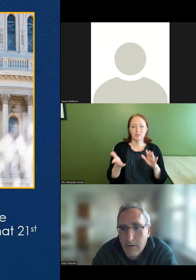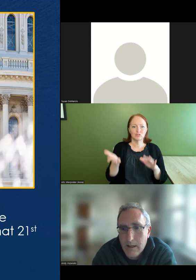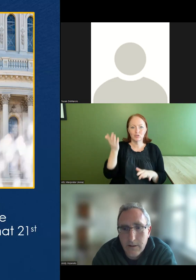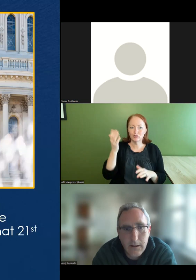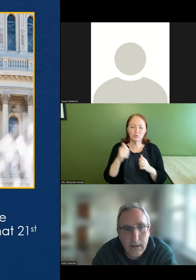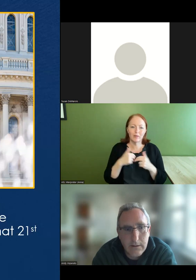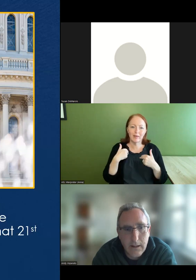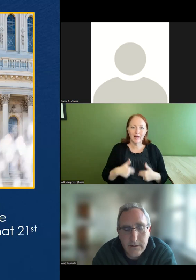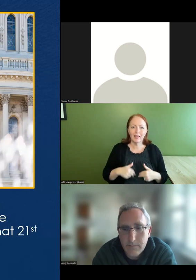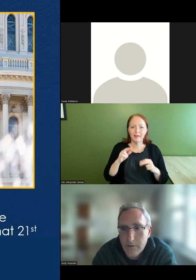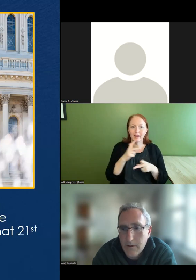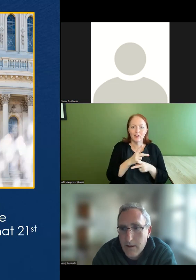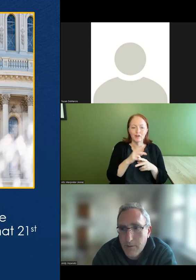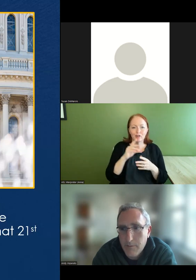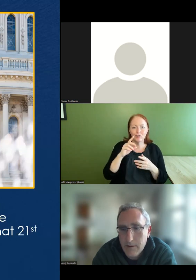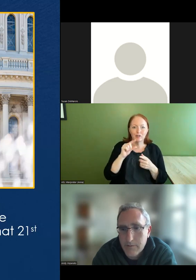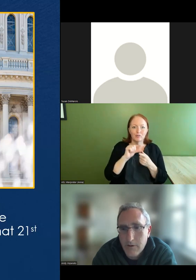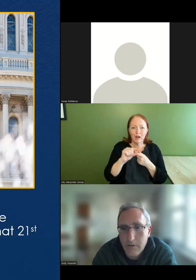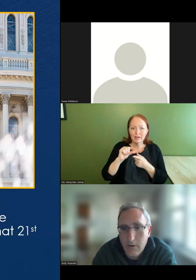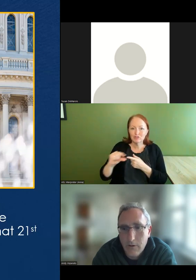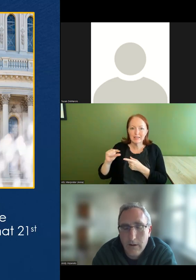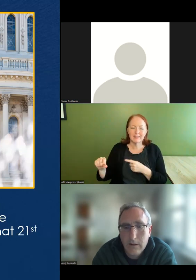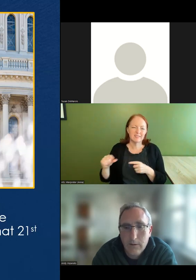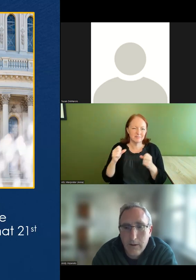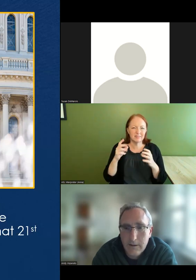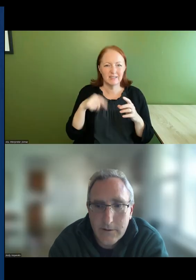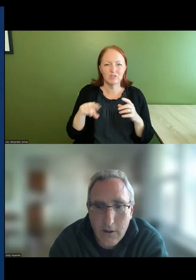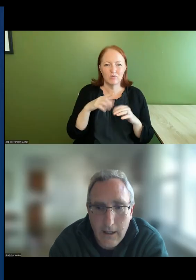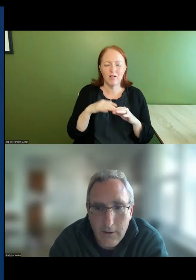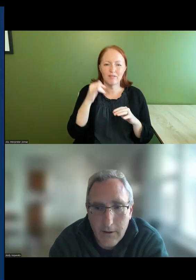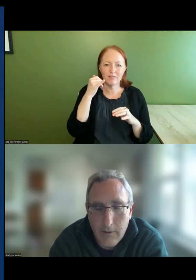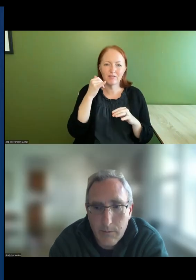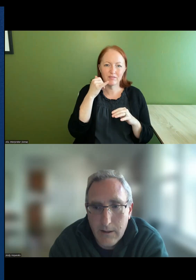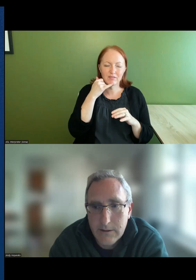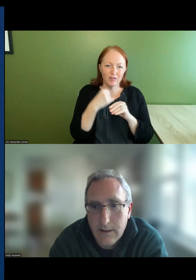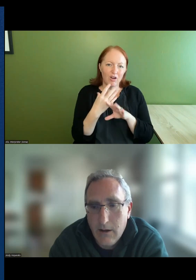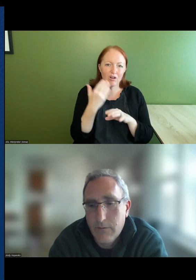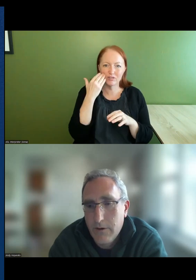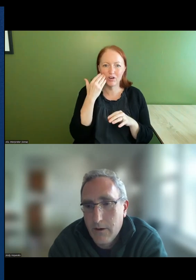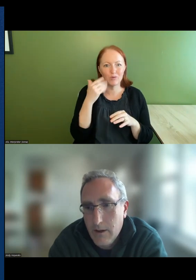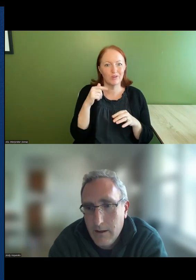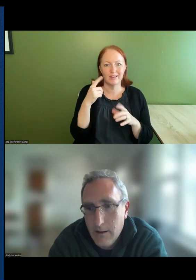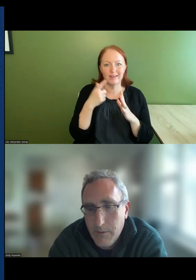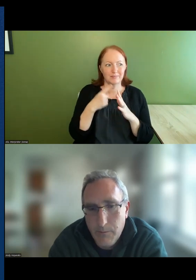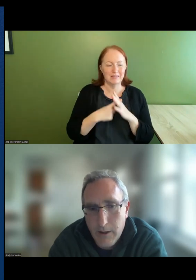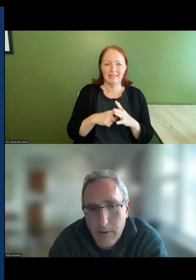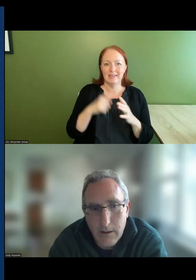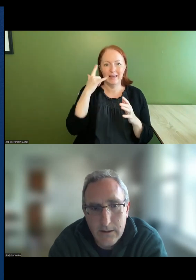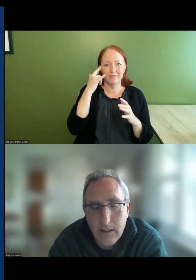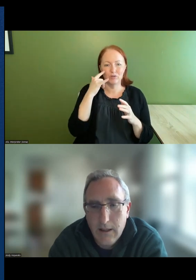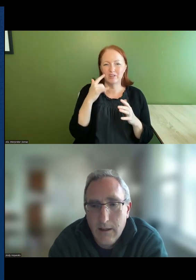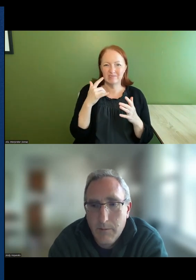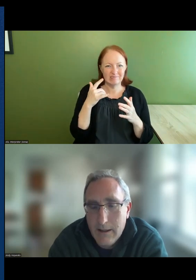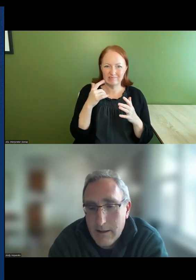healthcare rationing. As I'm sure a lot of people on this call know, we didn't start out in a great place in California. We ended up in a better